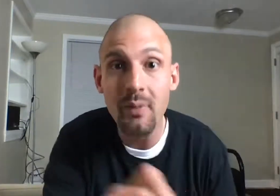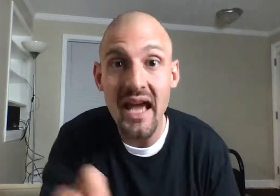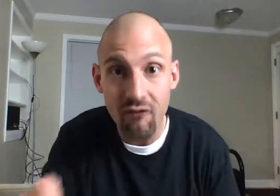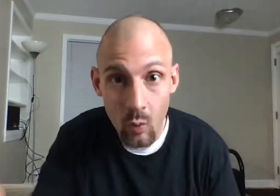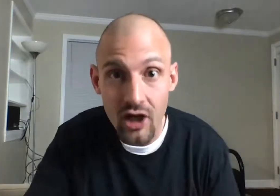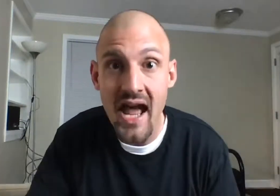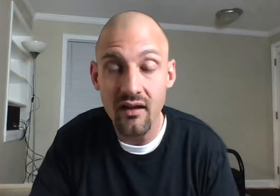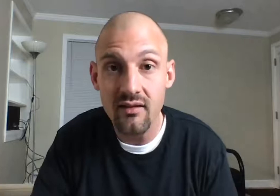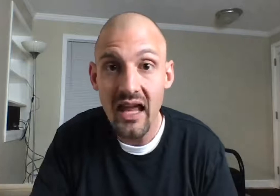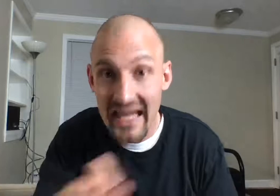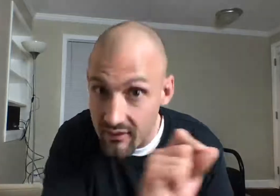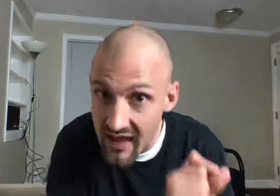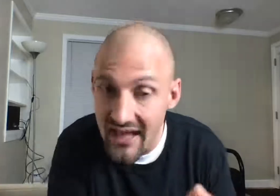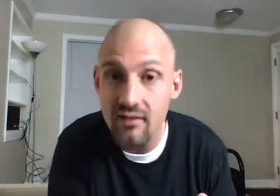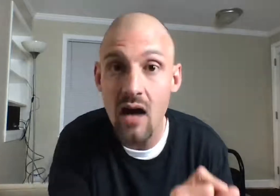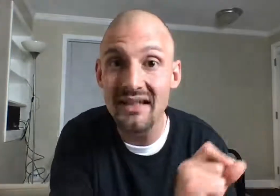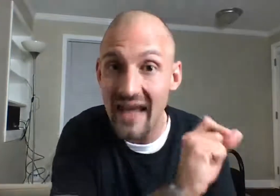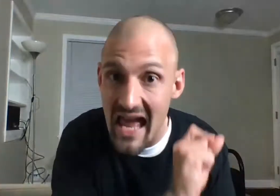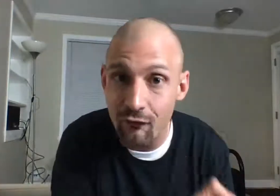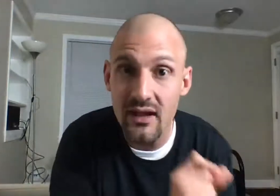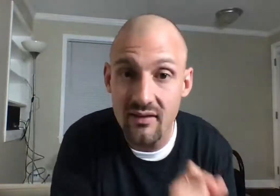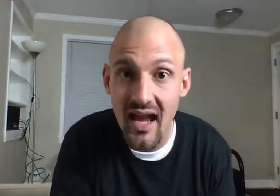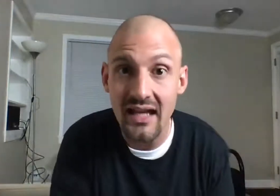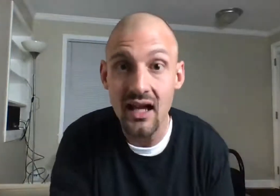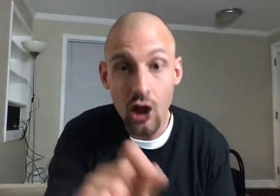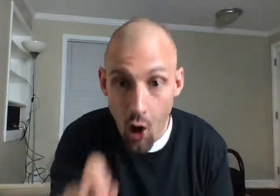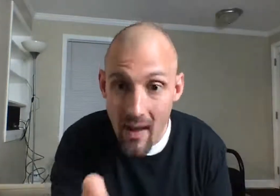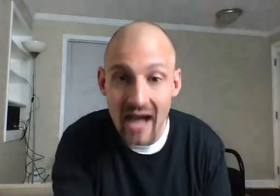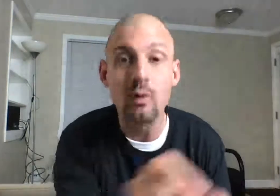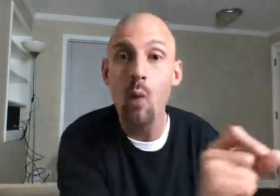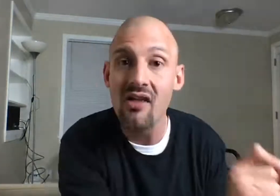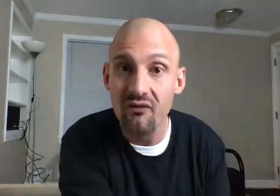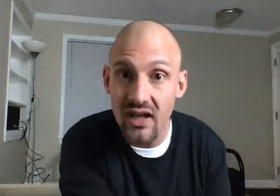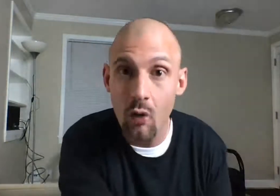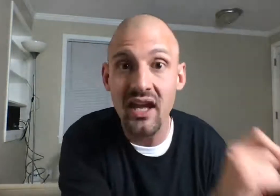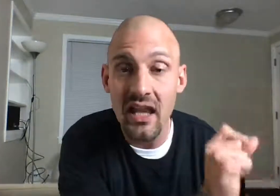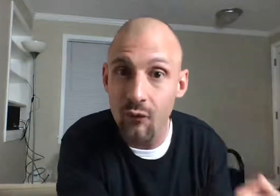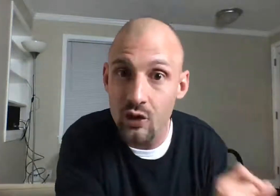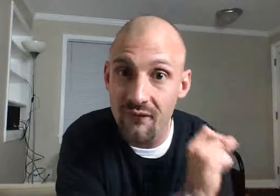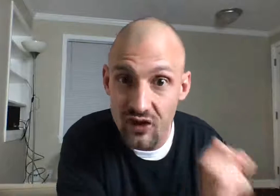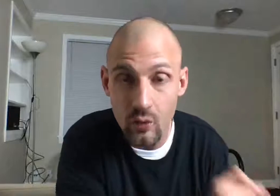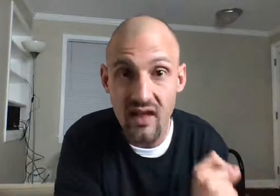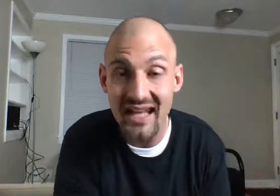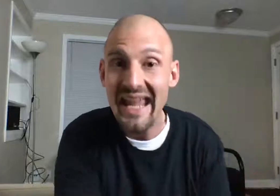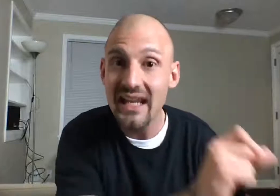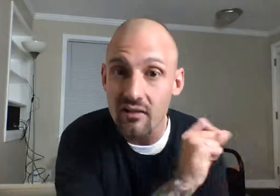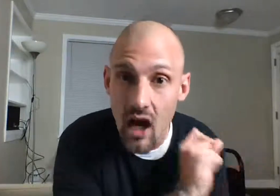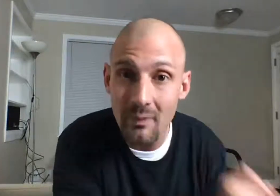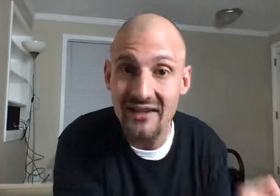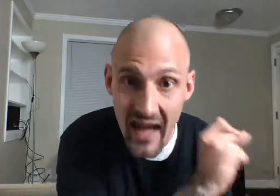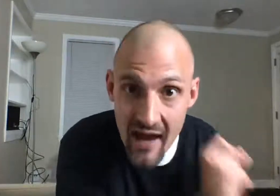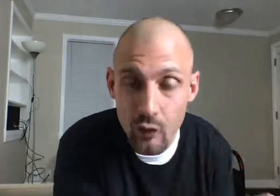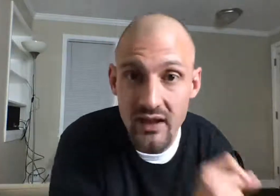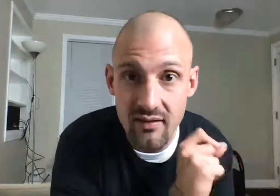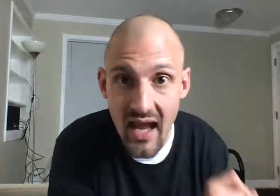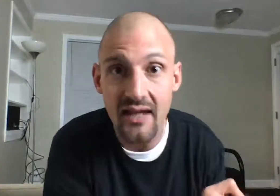it's gonna be everywhere next. He said it's coming to every state. Go back, rewind the video. The California official said it is